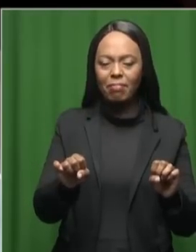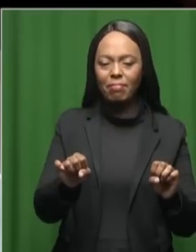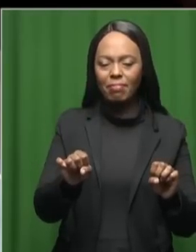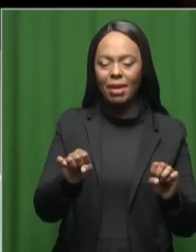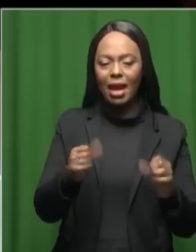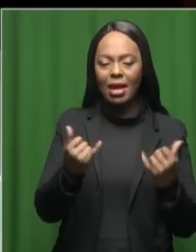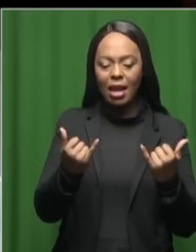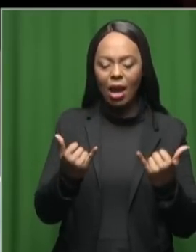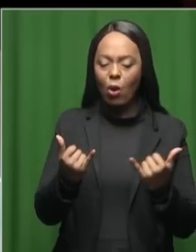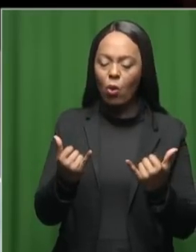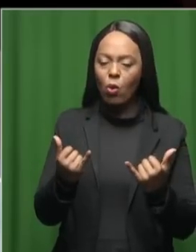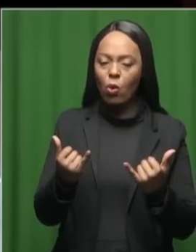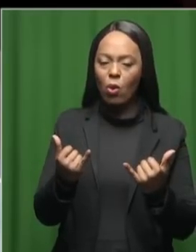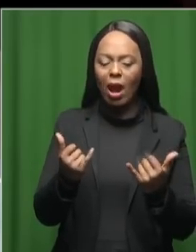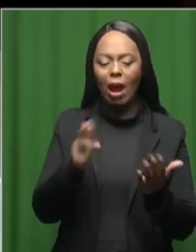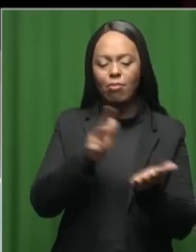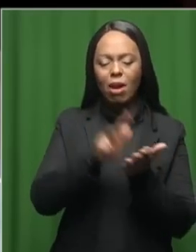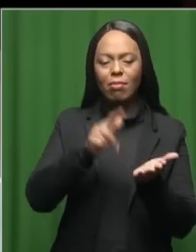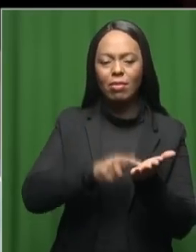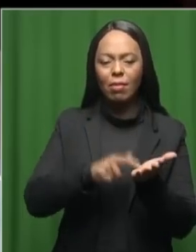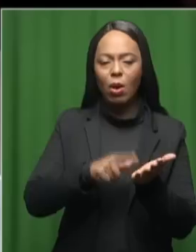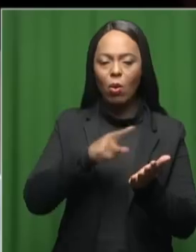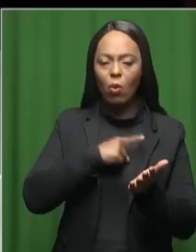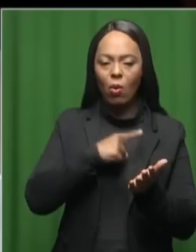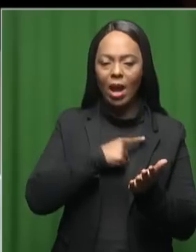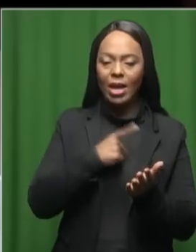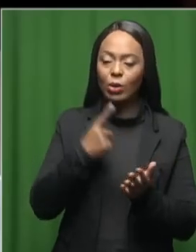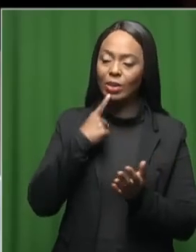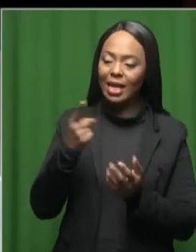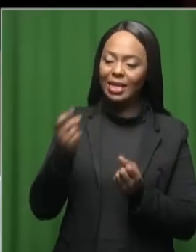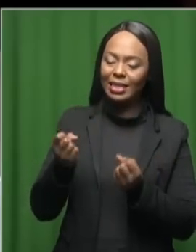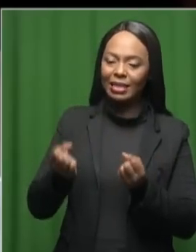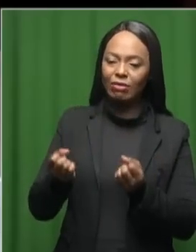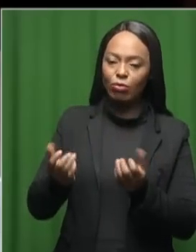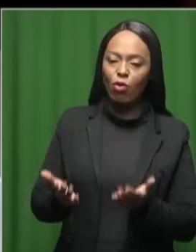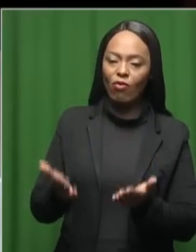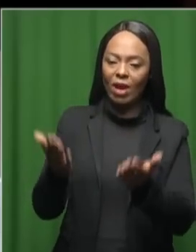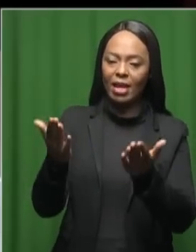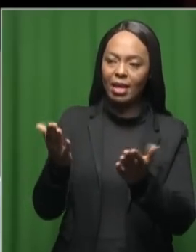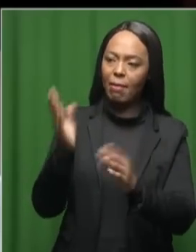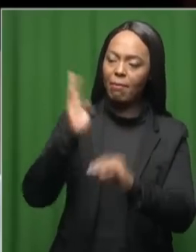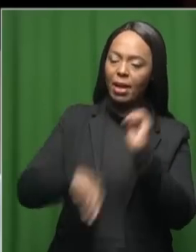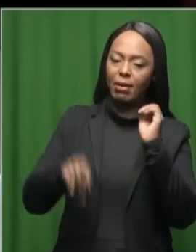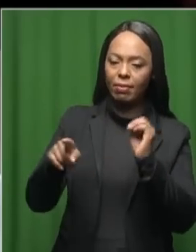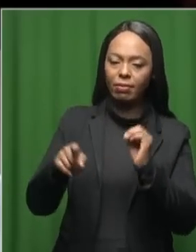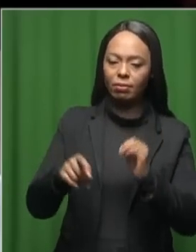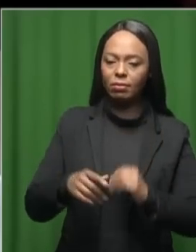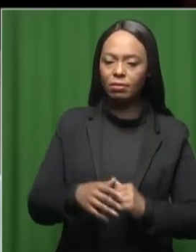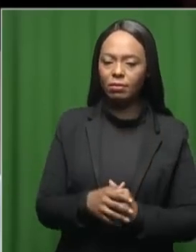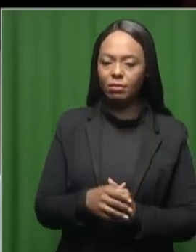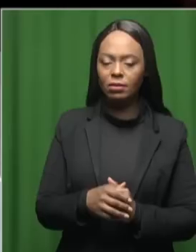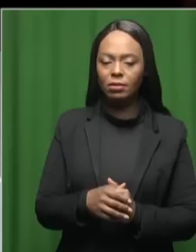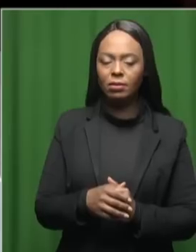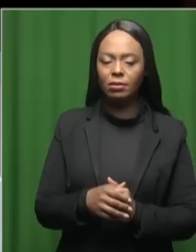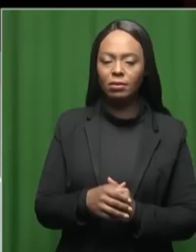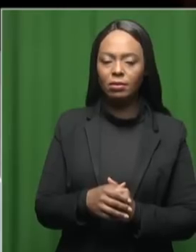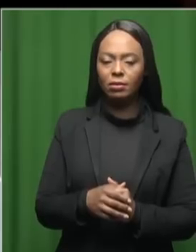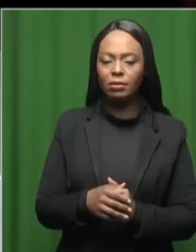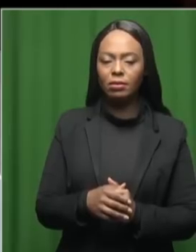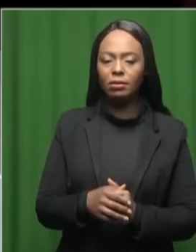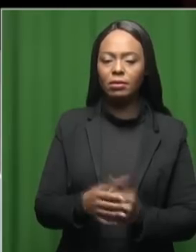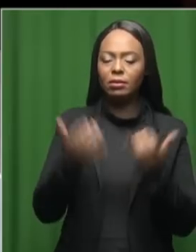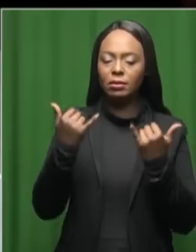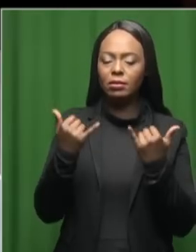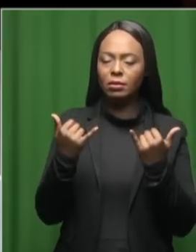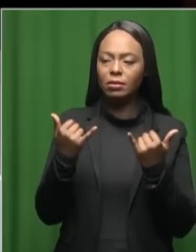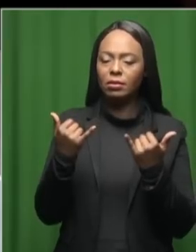have subsequently come through and sort of said that the service providers are to blame, but let's go back to how